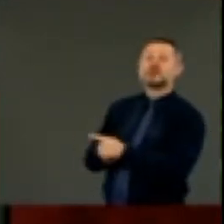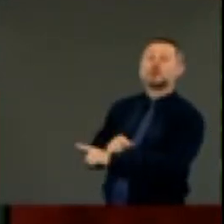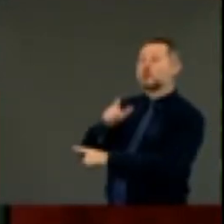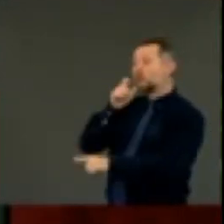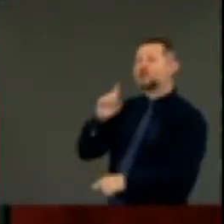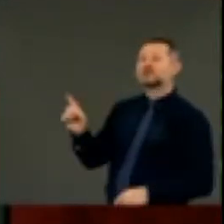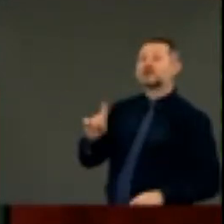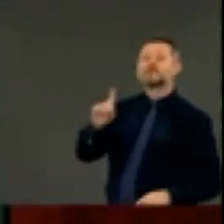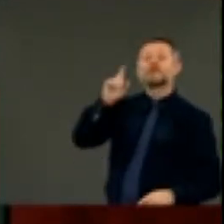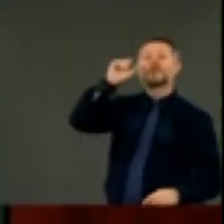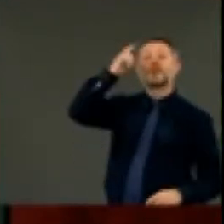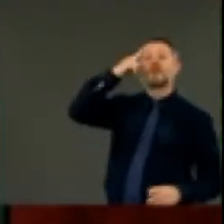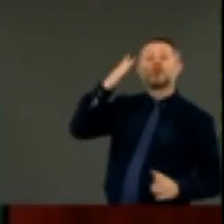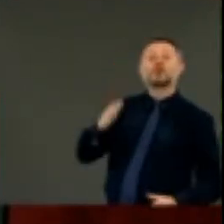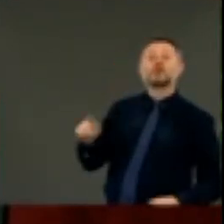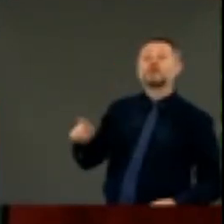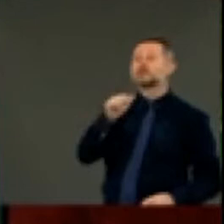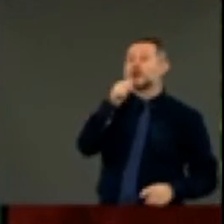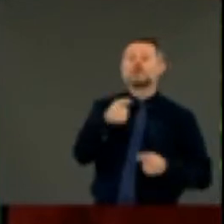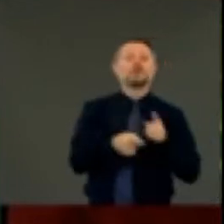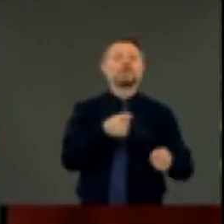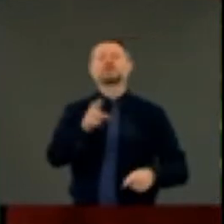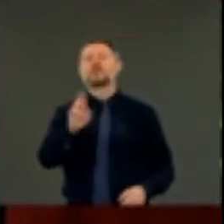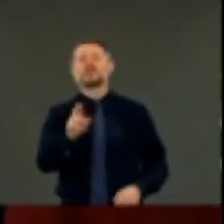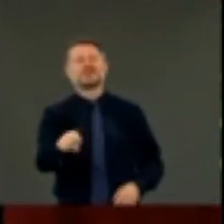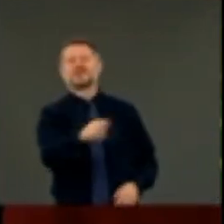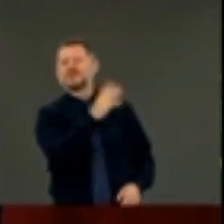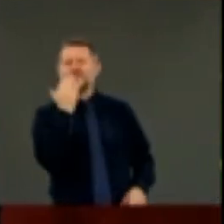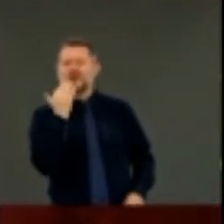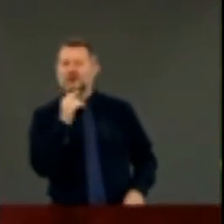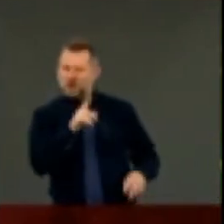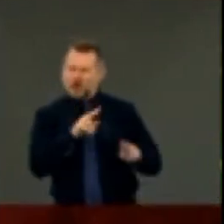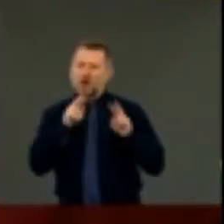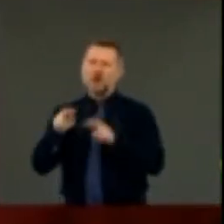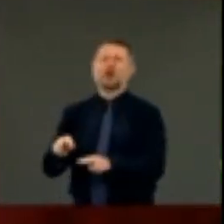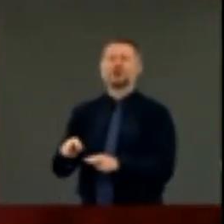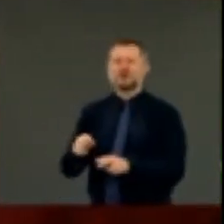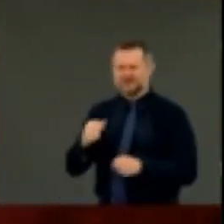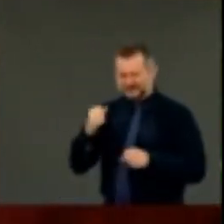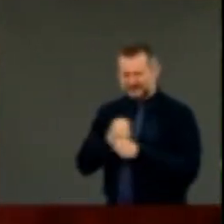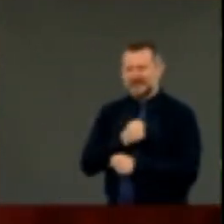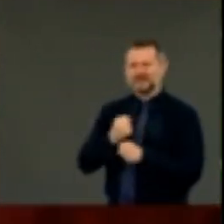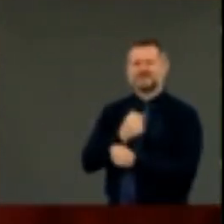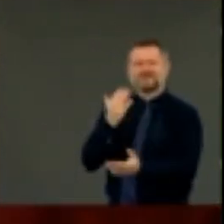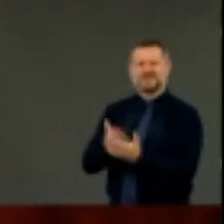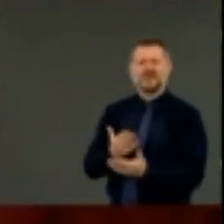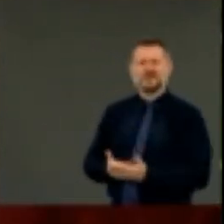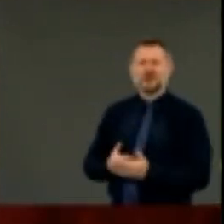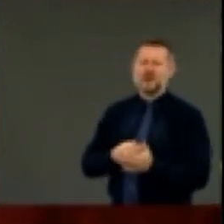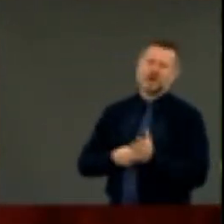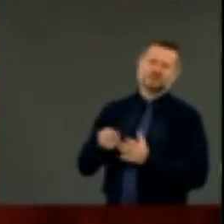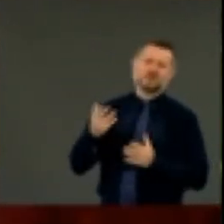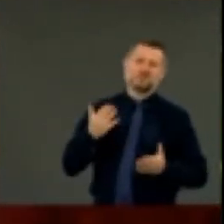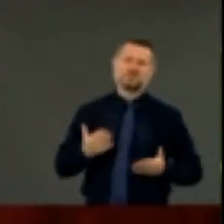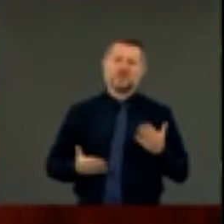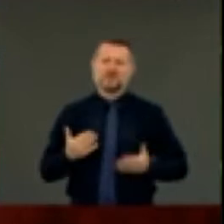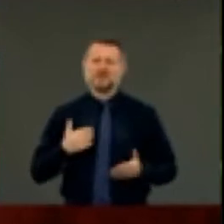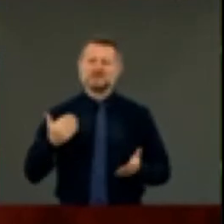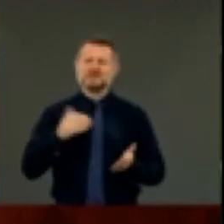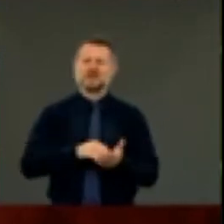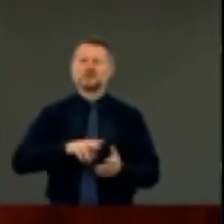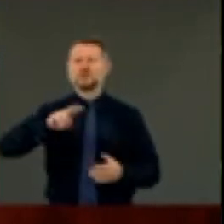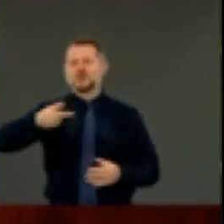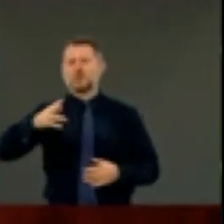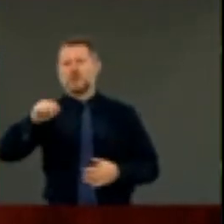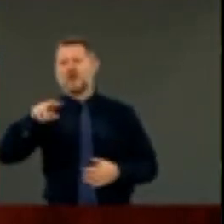look at the actual facts and the actual data, and we get to the bottom of this, because as the governor said, it's likely that we see another wave. So what are we learning, how